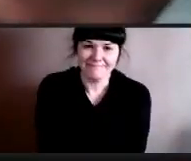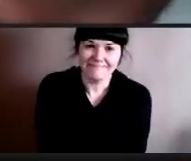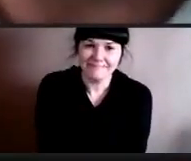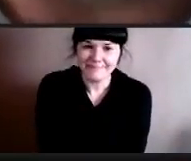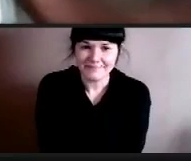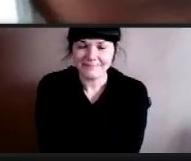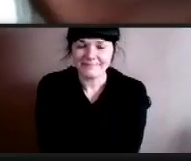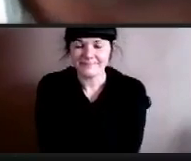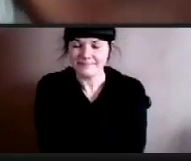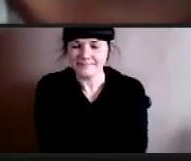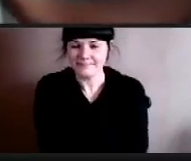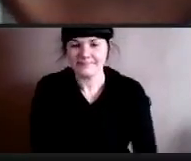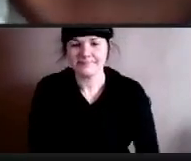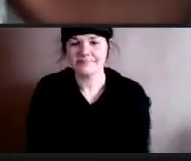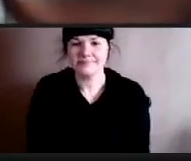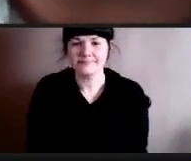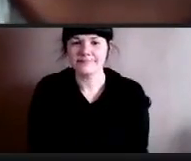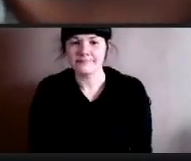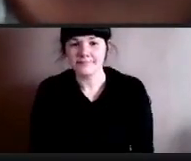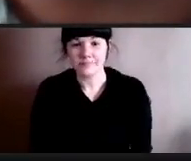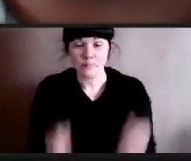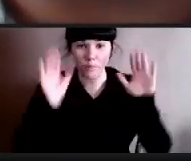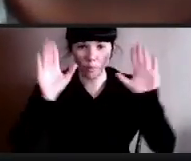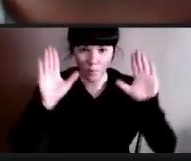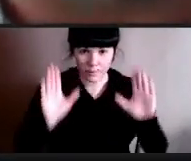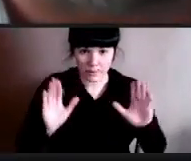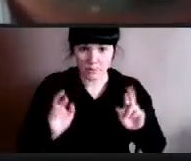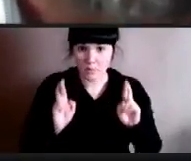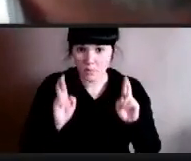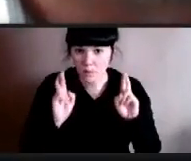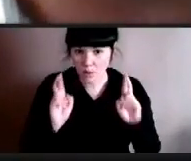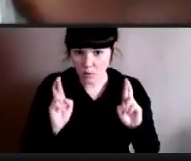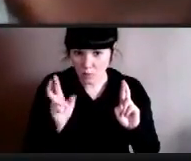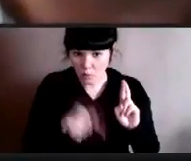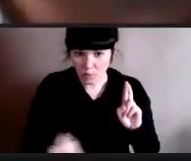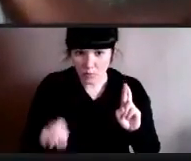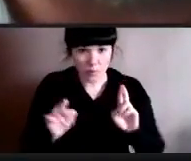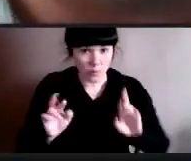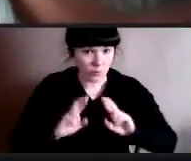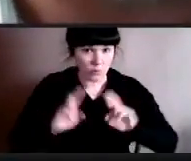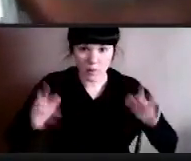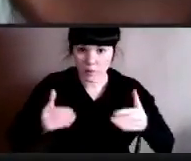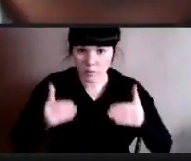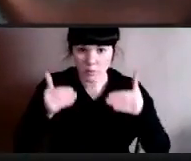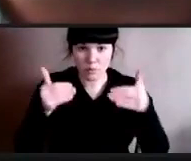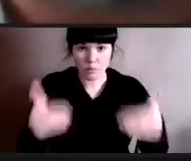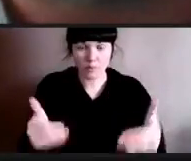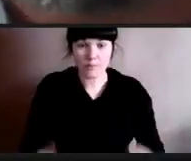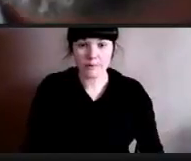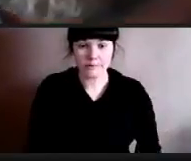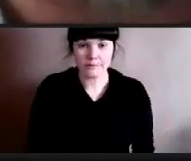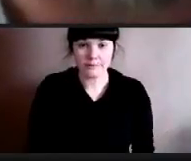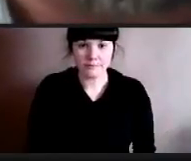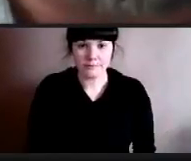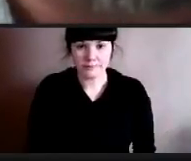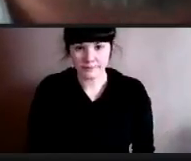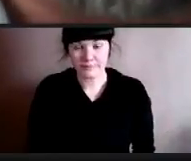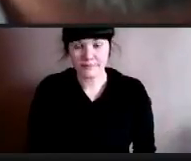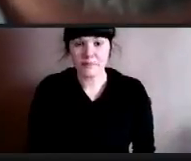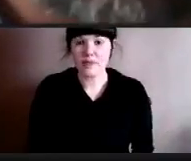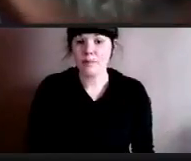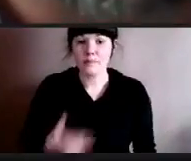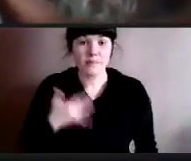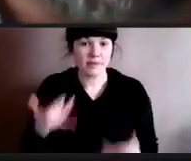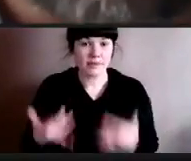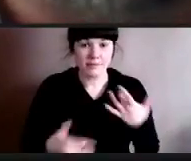Awesome. So I hope you're strapped into your seats and ready to go. Excited to stay with us for the next